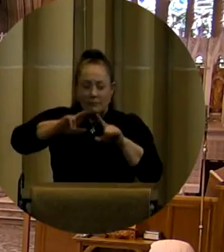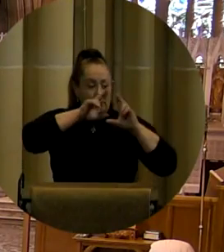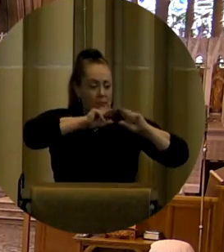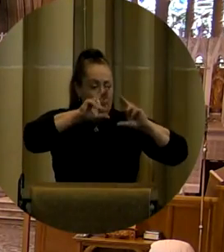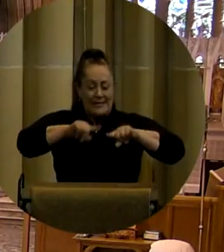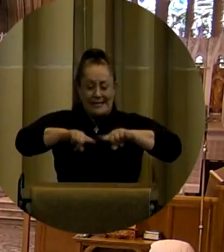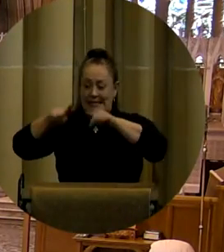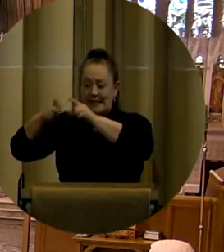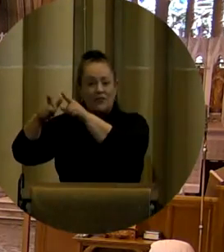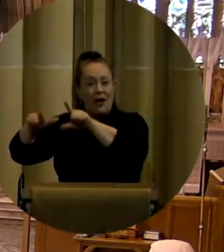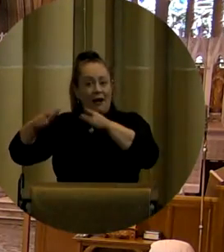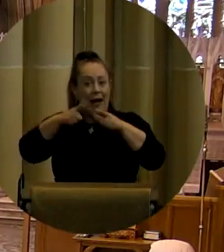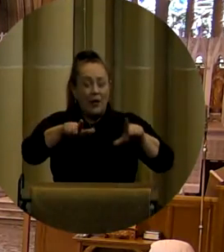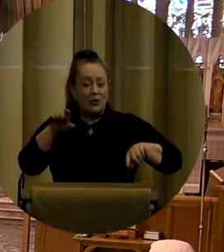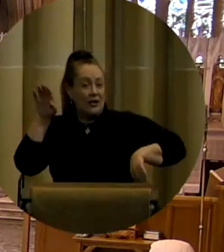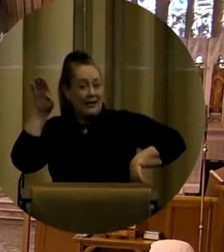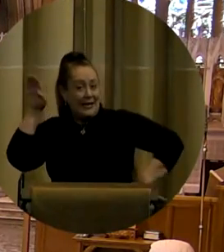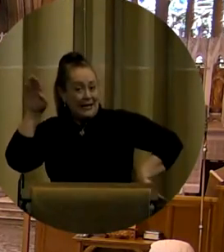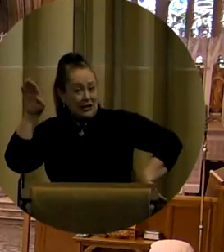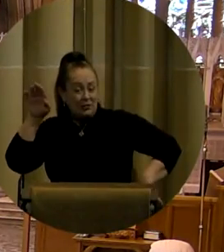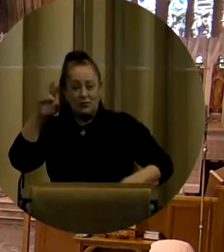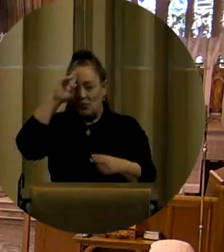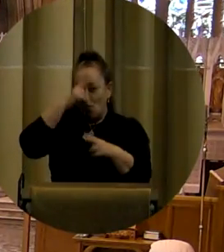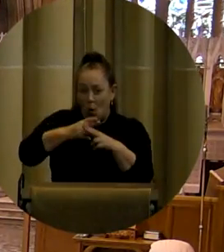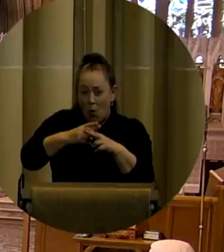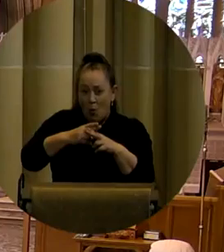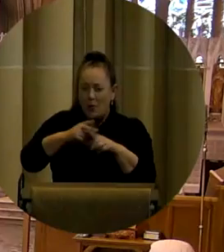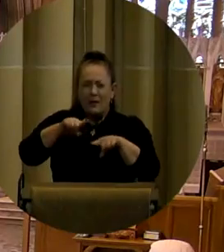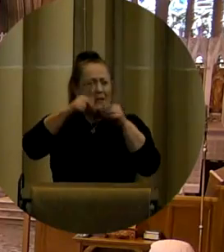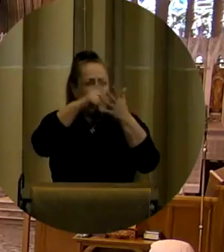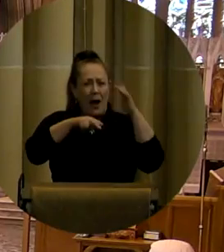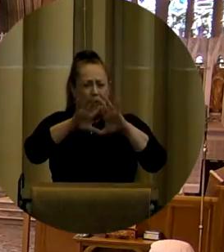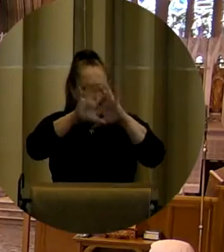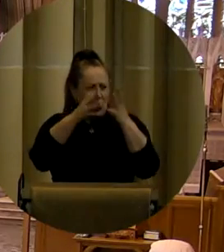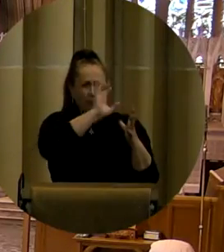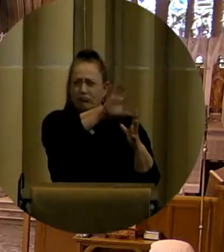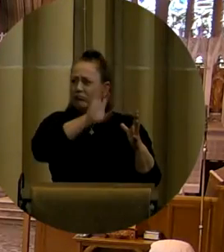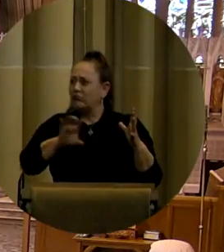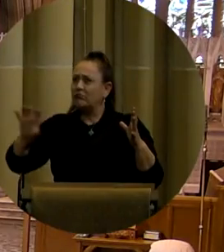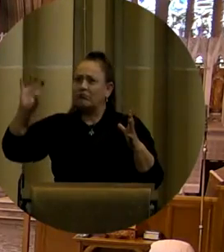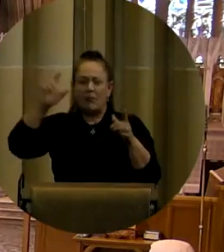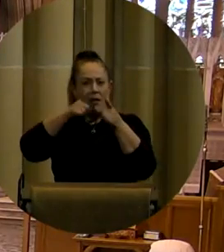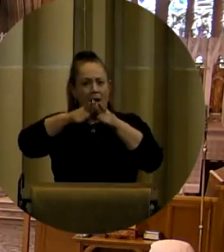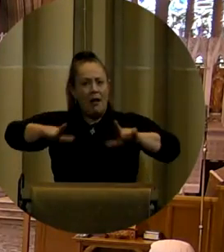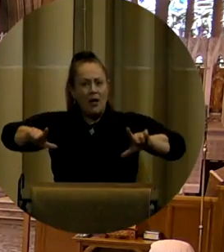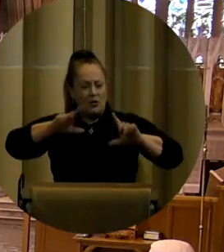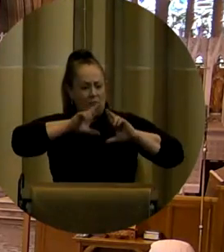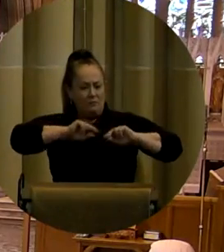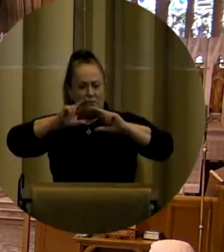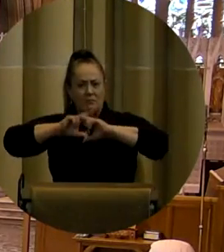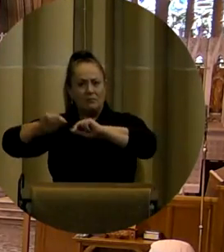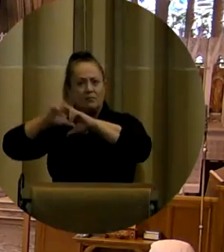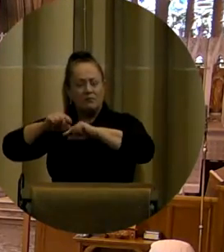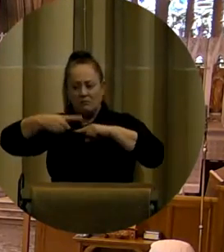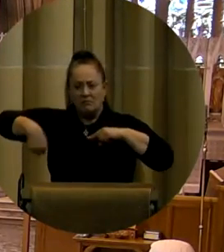Pamphylia, Egypt, and the parts of Libya around Cyrene, as well as visitors from